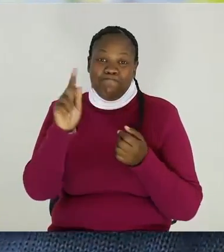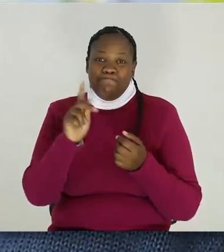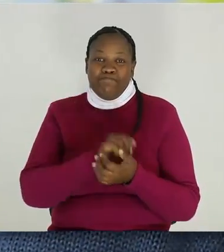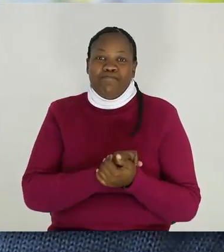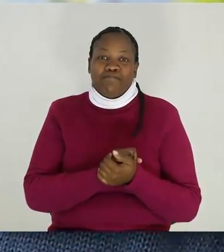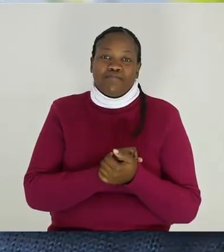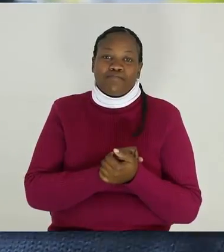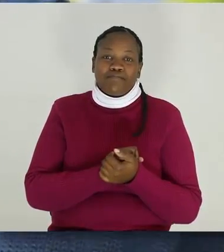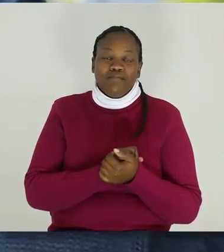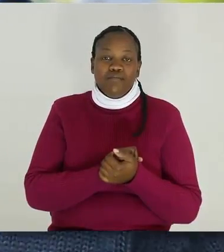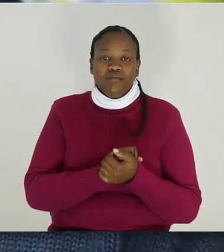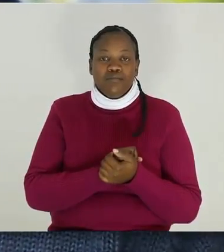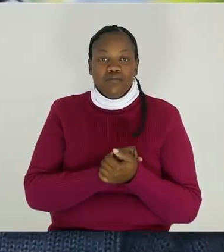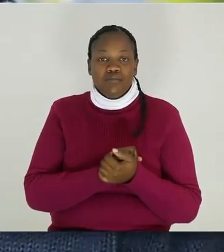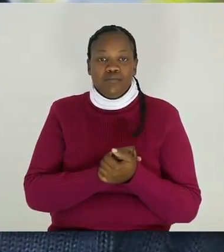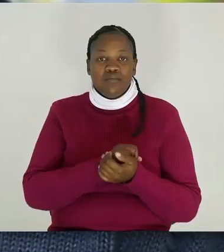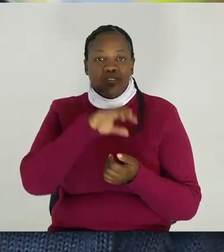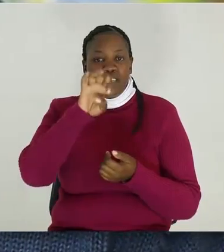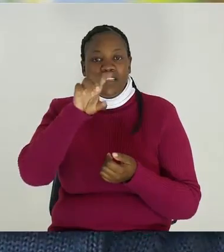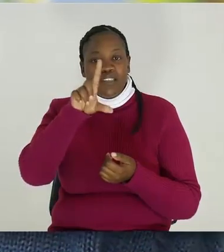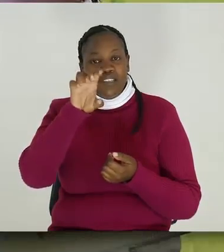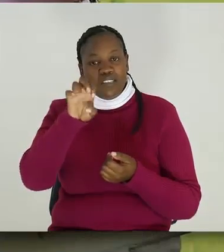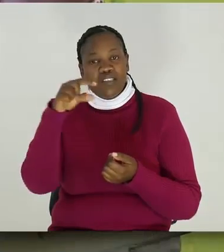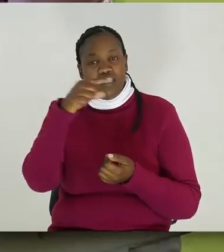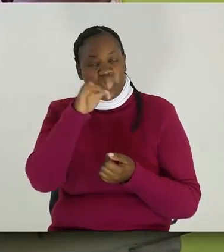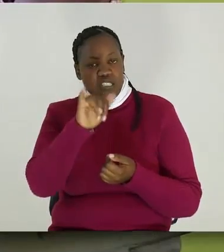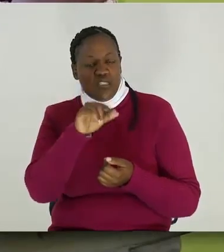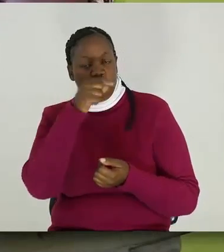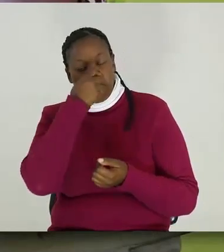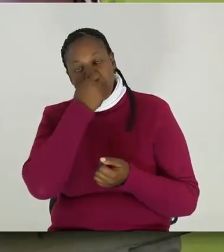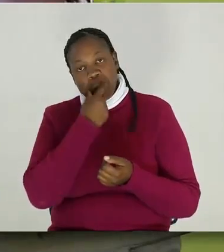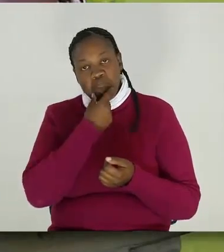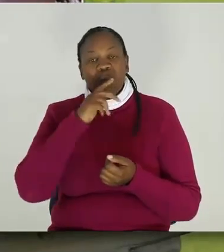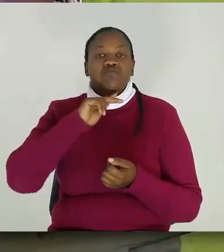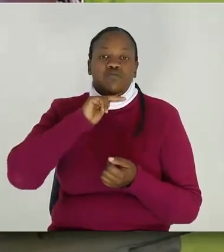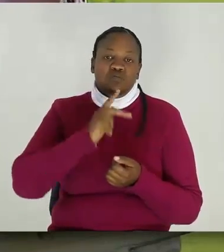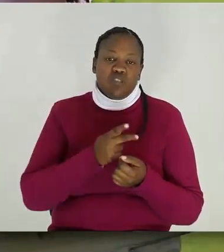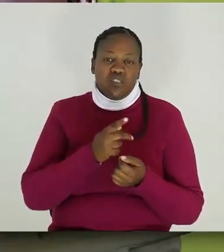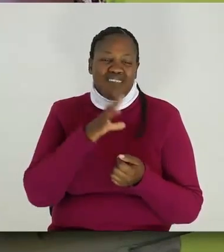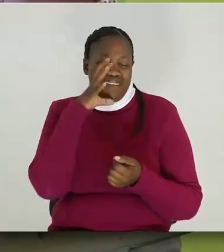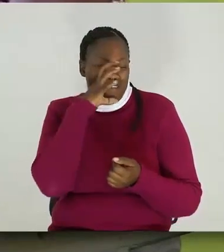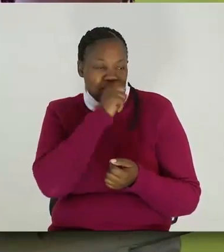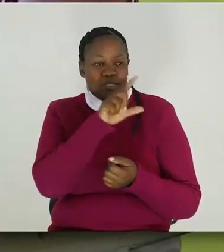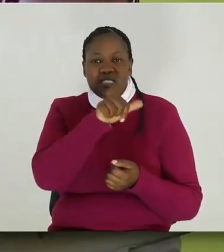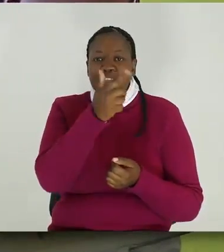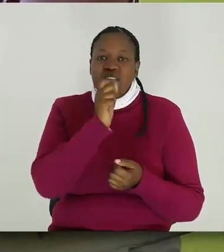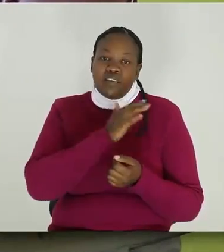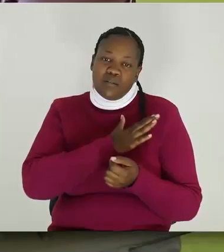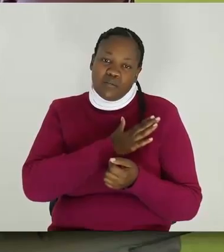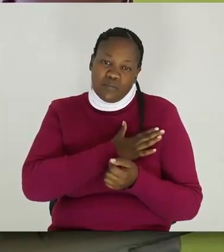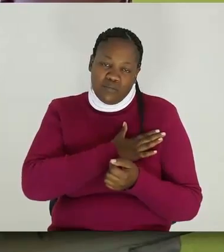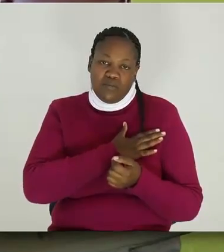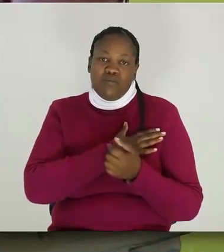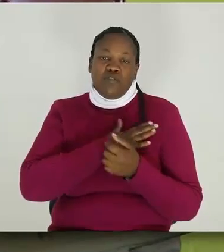going around. And you say they're made in elegy style. Yes. And the sonnet? Shakespeare was famous for his